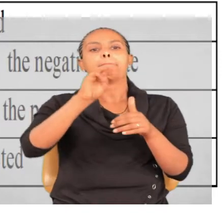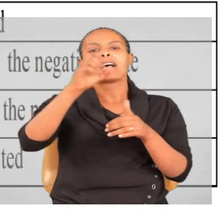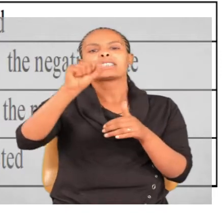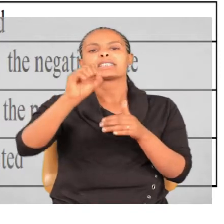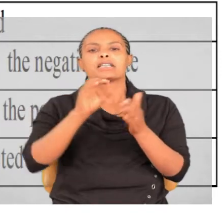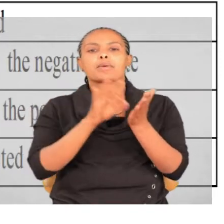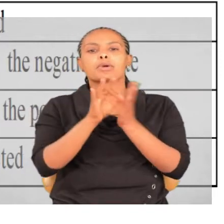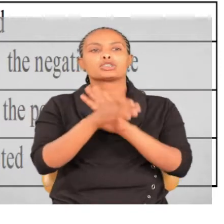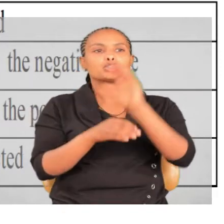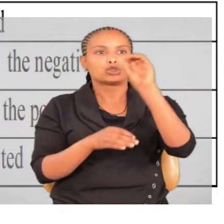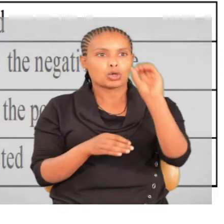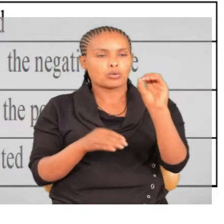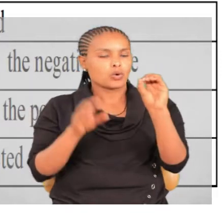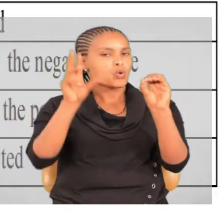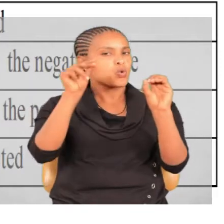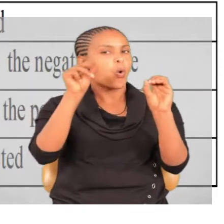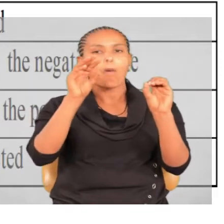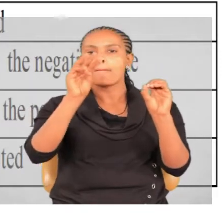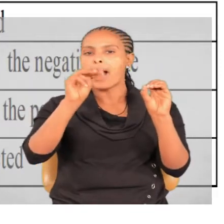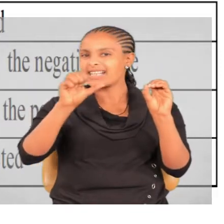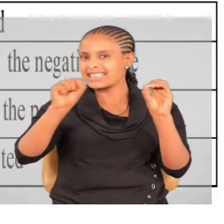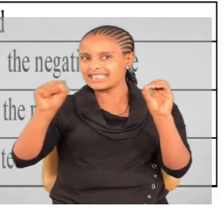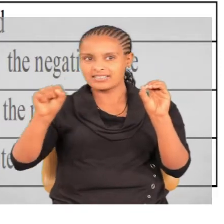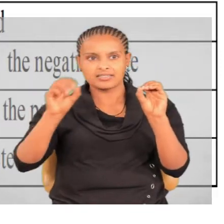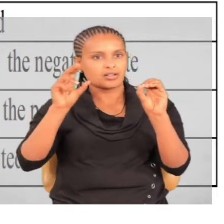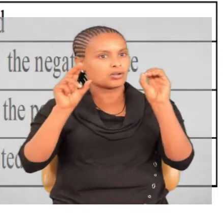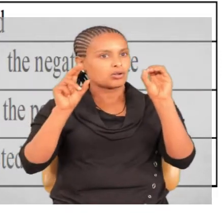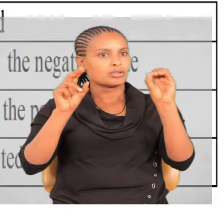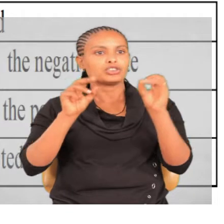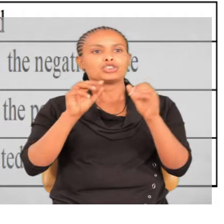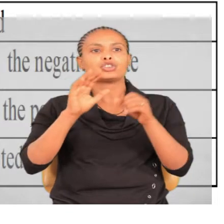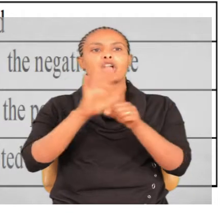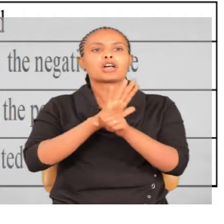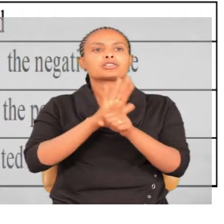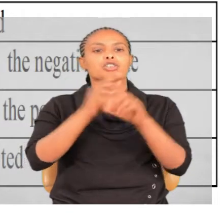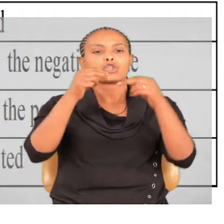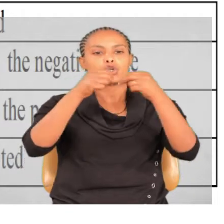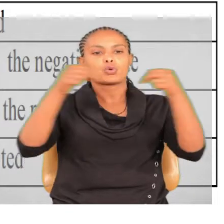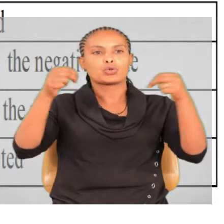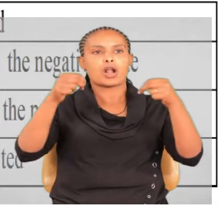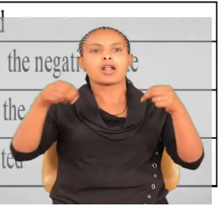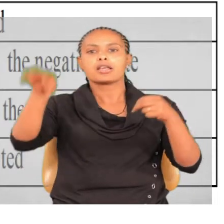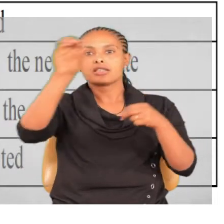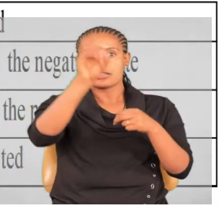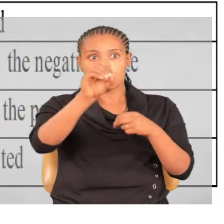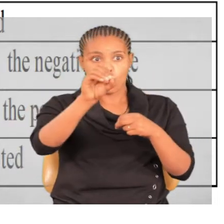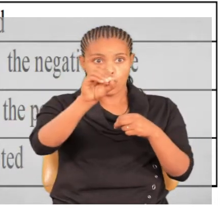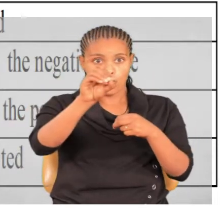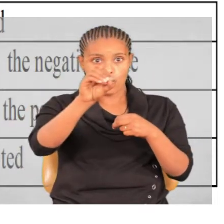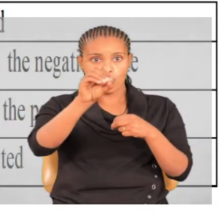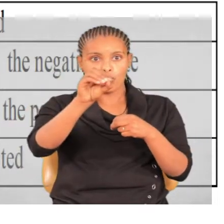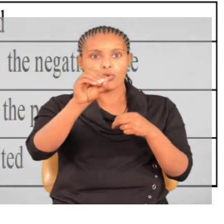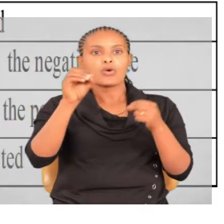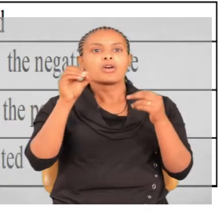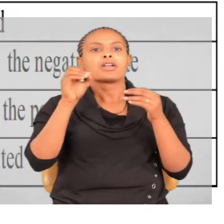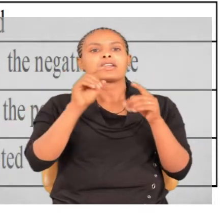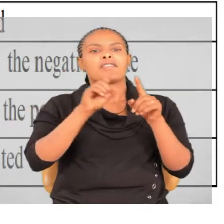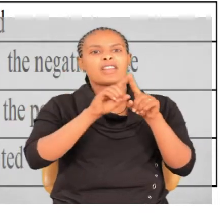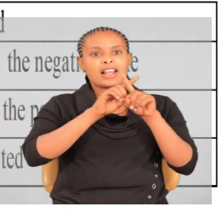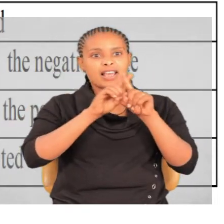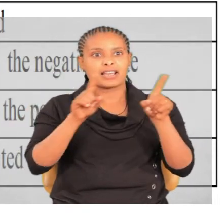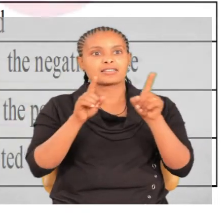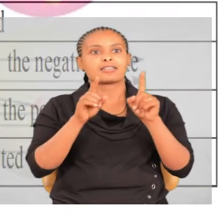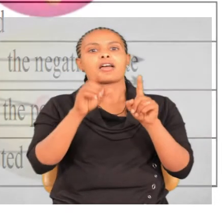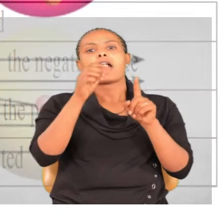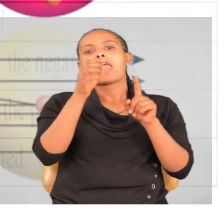0. They have no mass. Gamma rays, charge neutral 0. Deflected